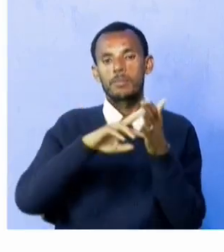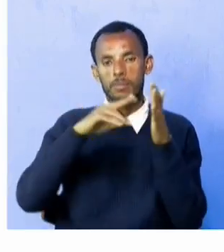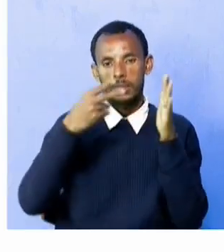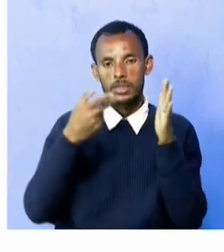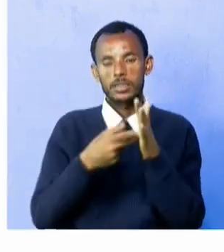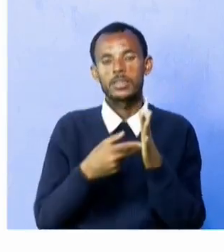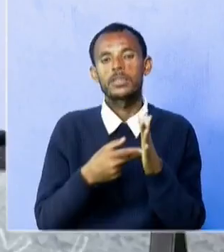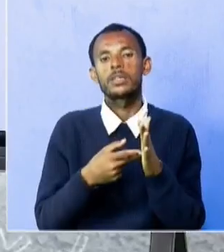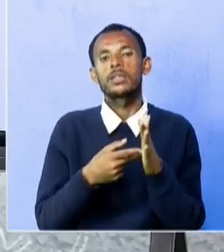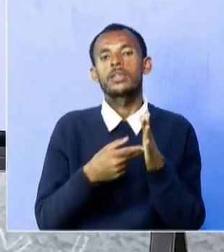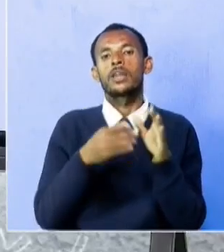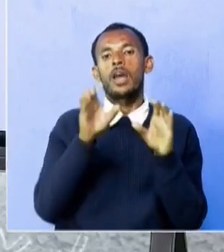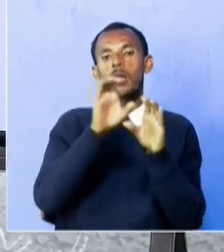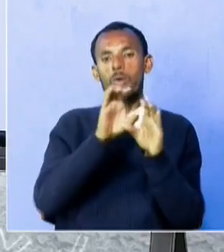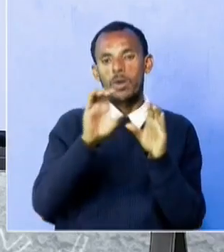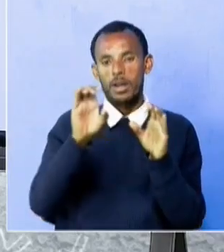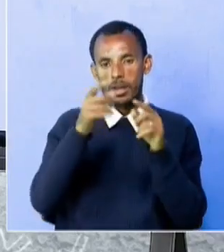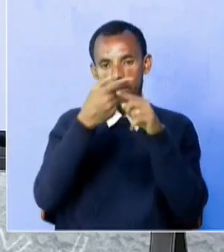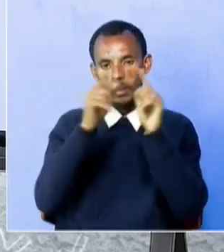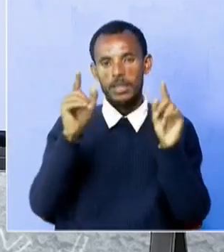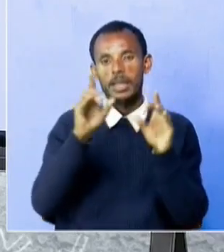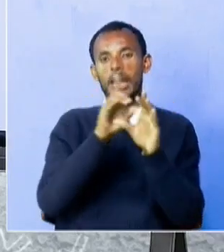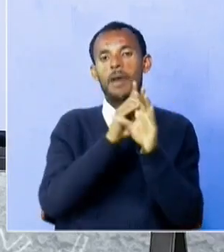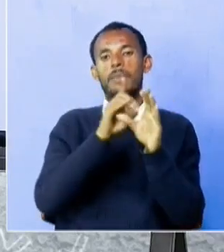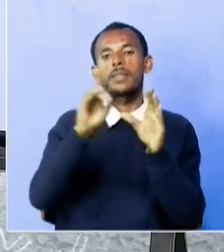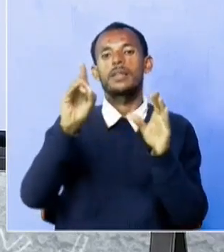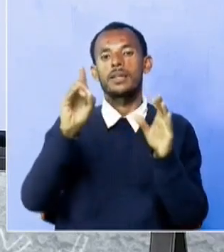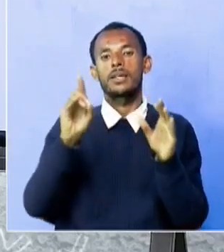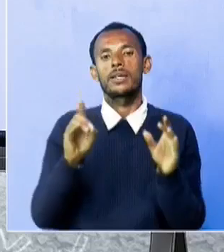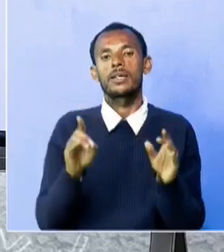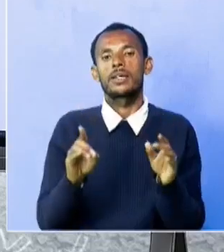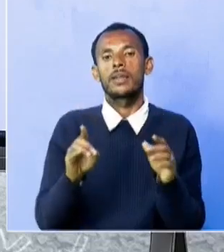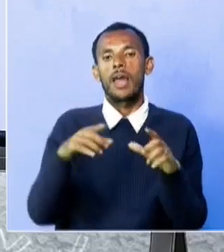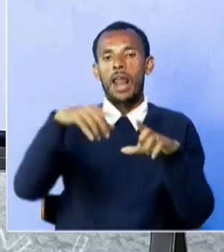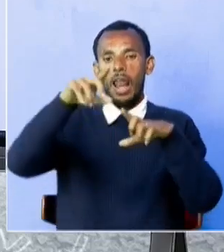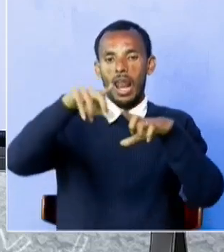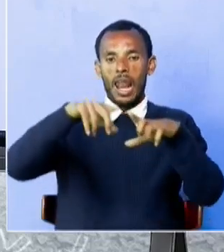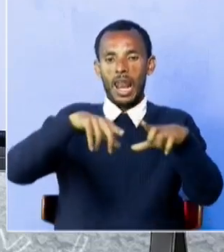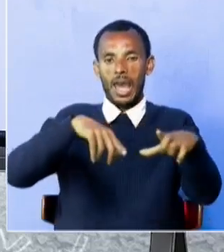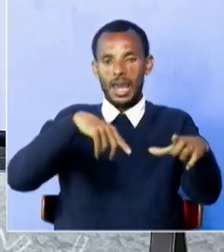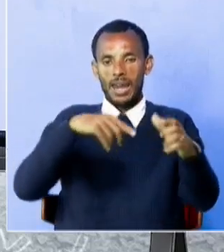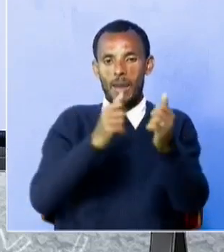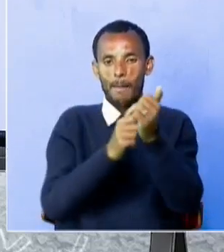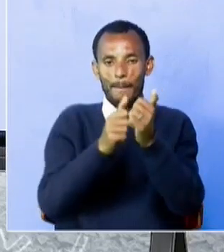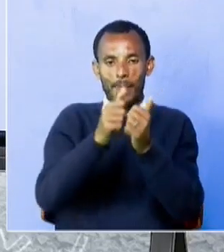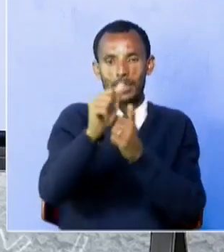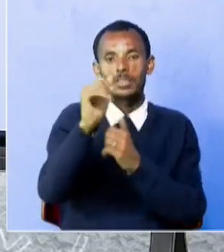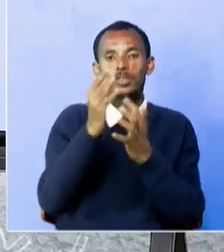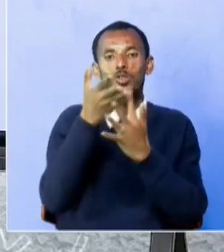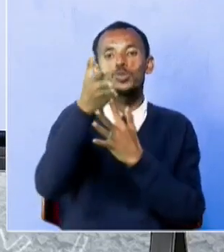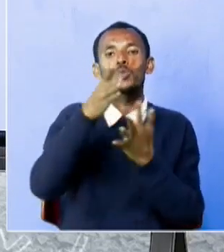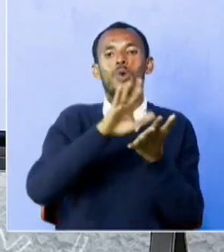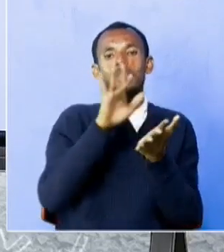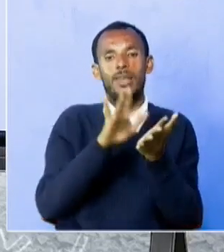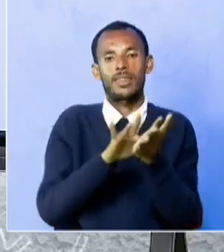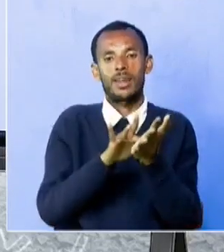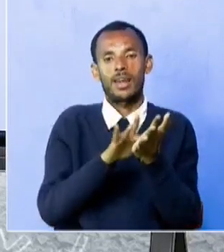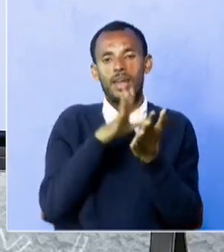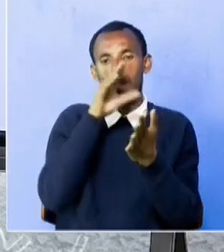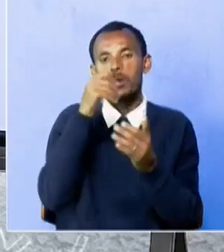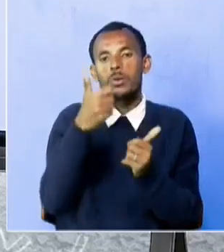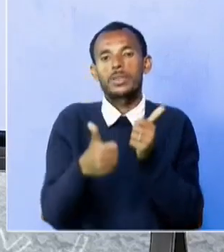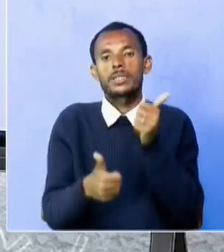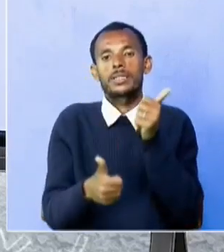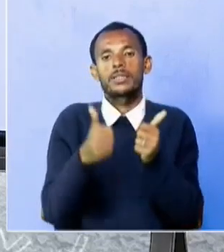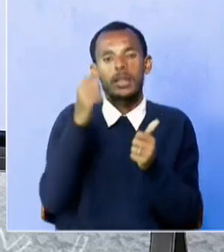also a chord, but diameter is a line segment passing through the center, and which is assumed to